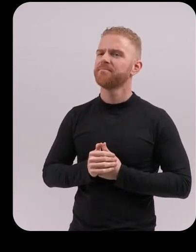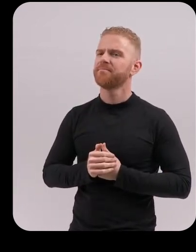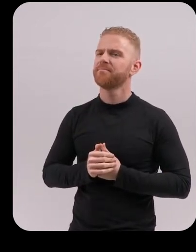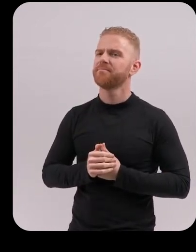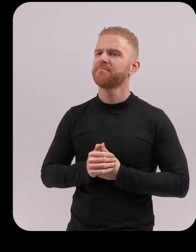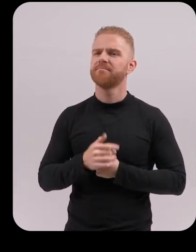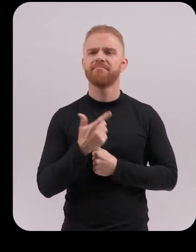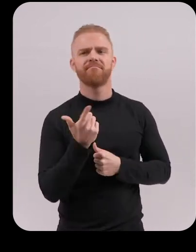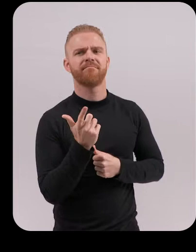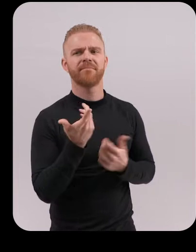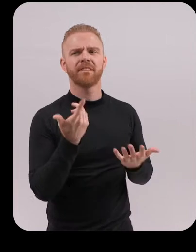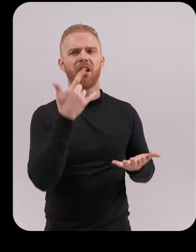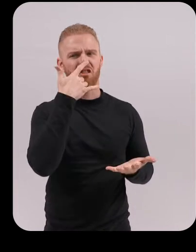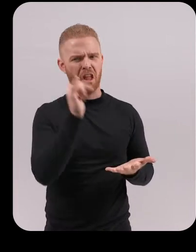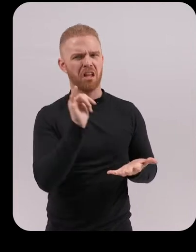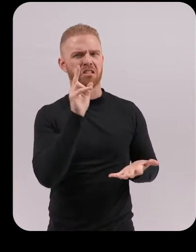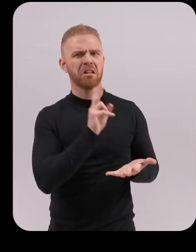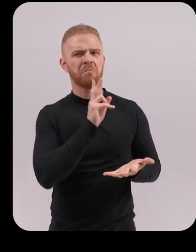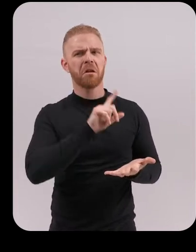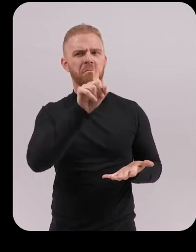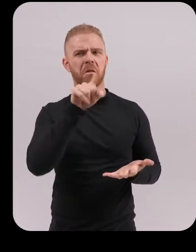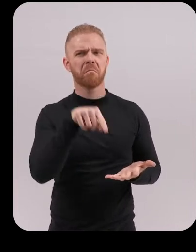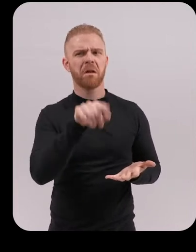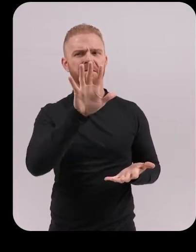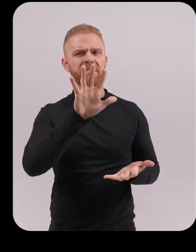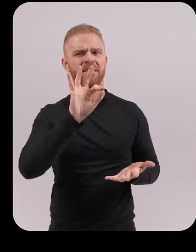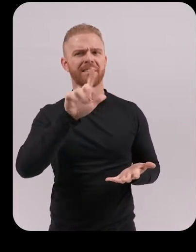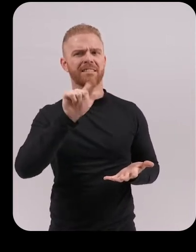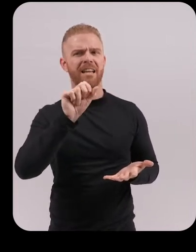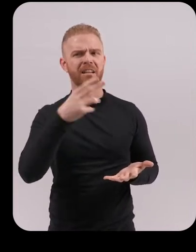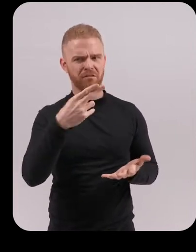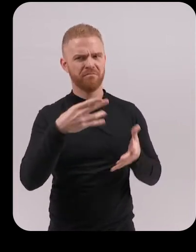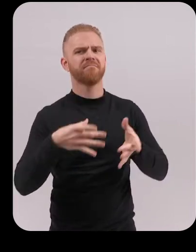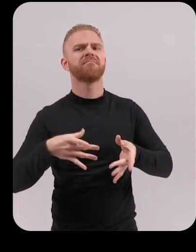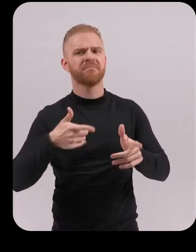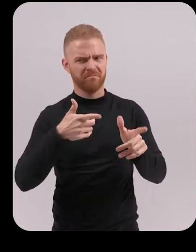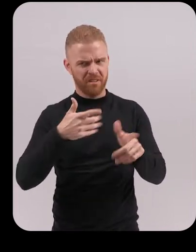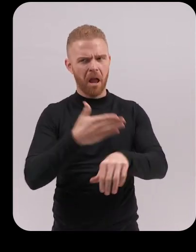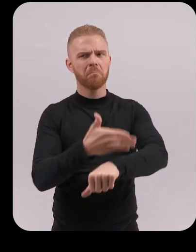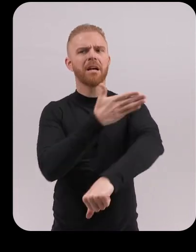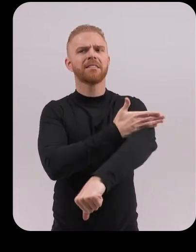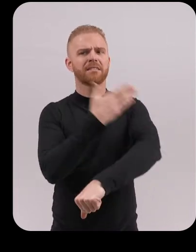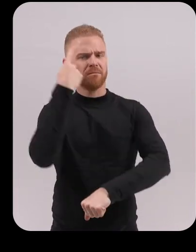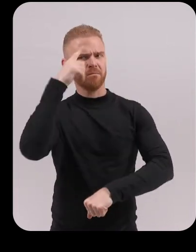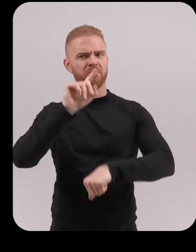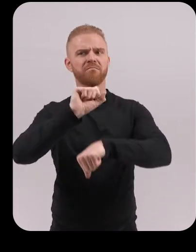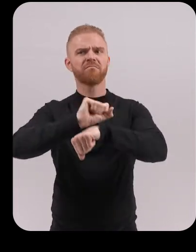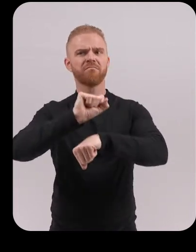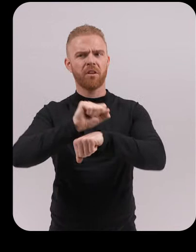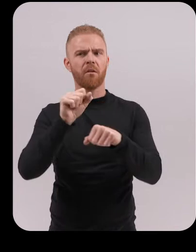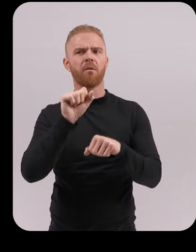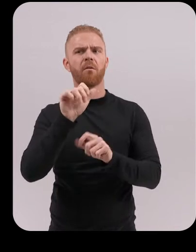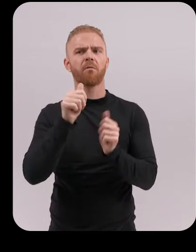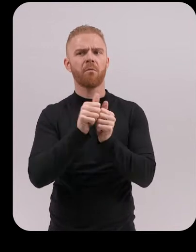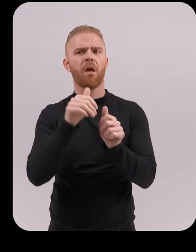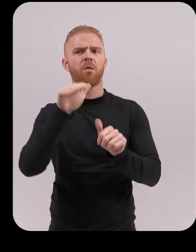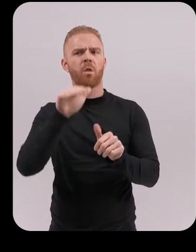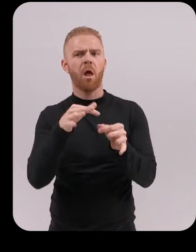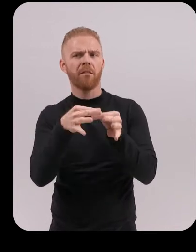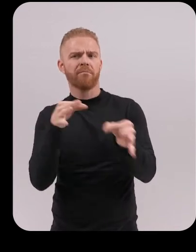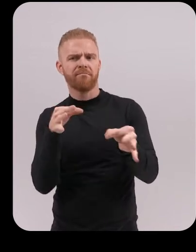It looks like Gemini 1.5 Flash is optimized for tasks where low latency and high efficiency matter